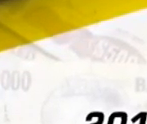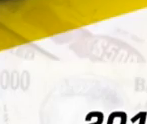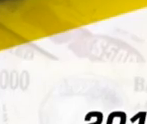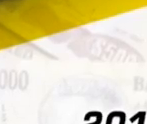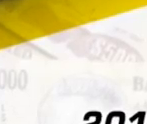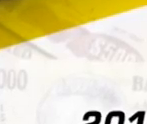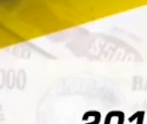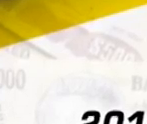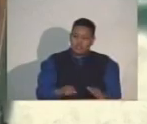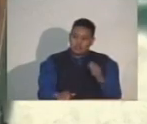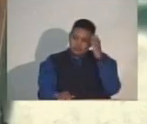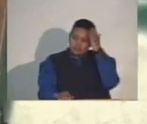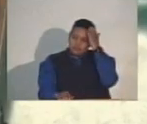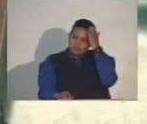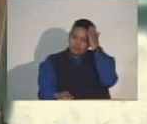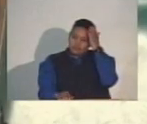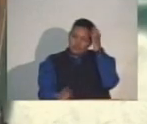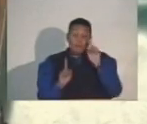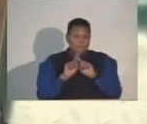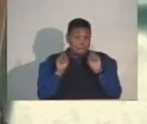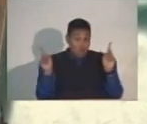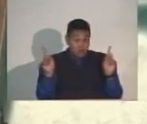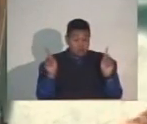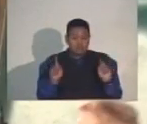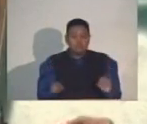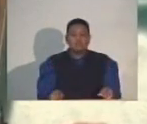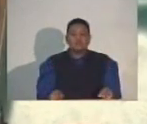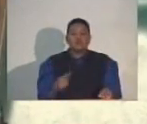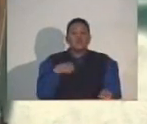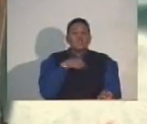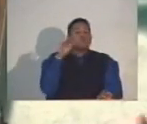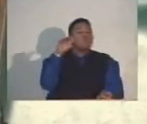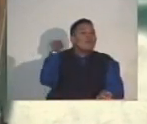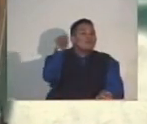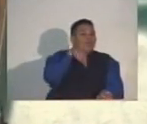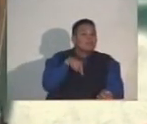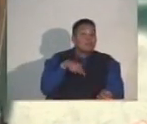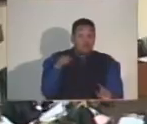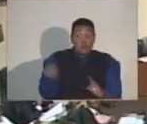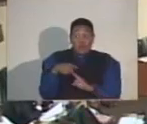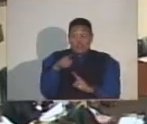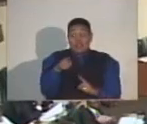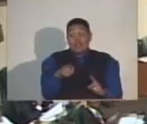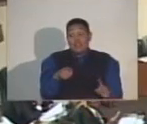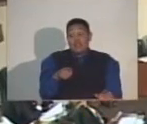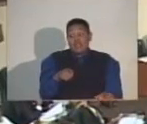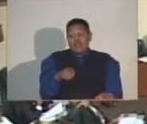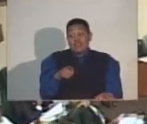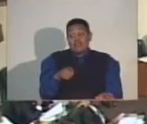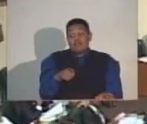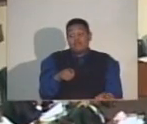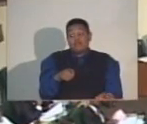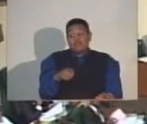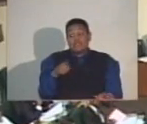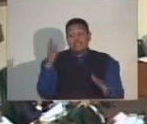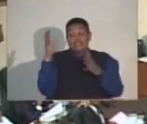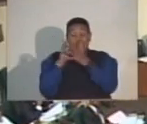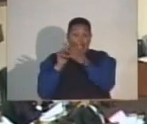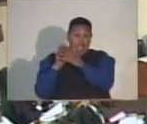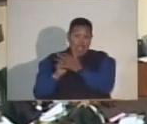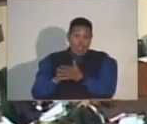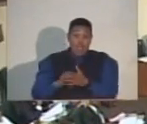from 25%. But we remind them that when they take off the elevated tax threshold